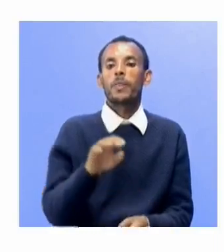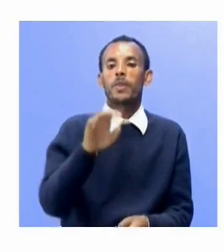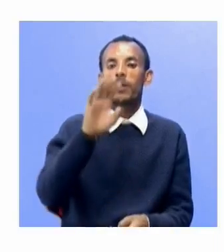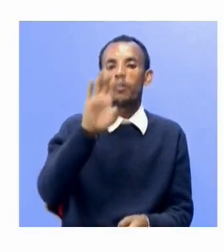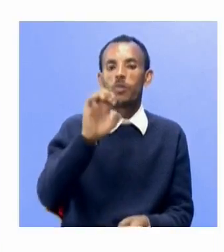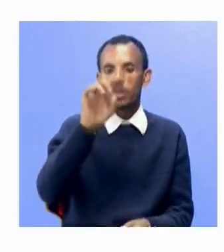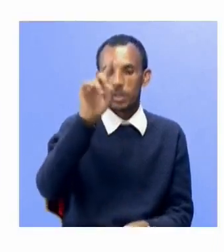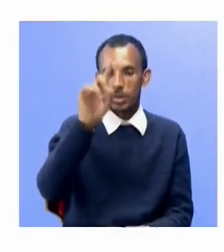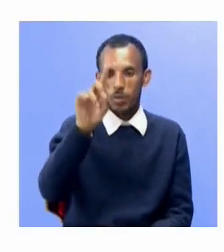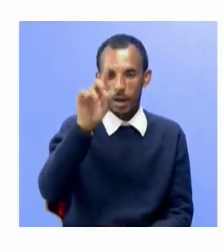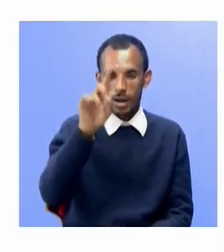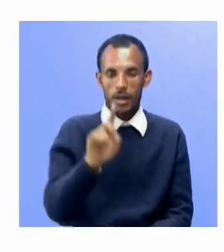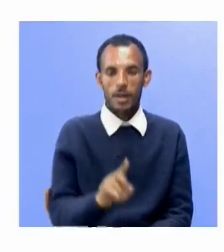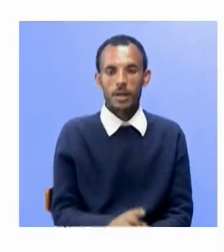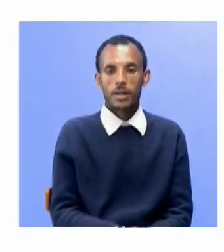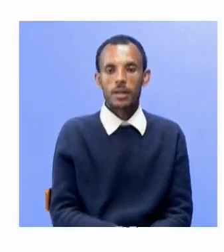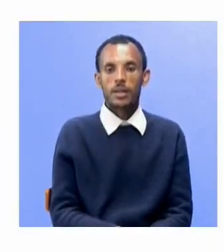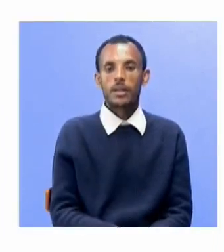41,